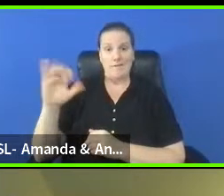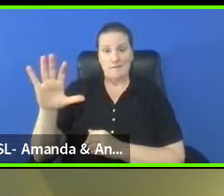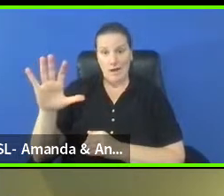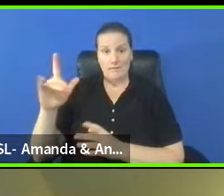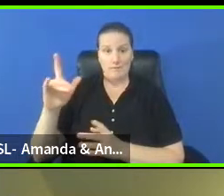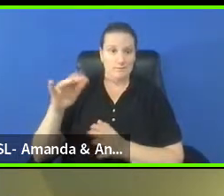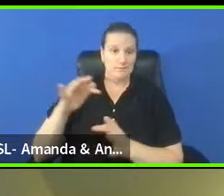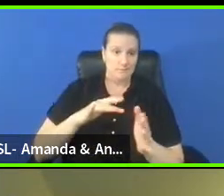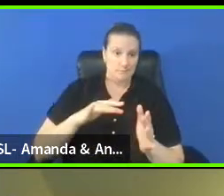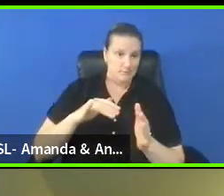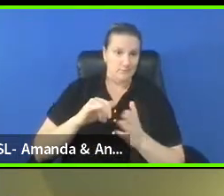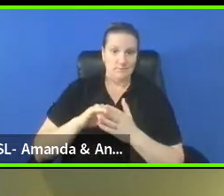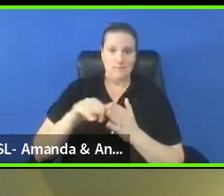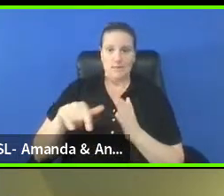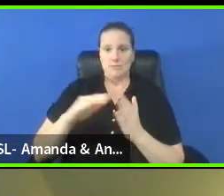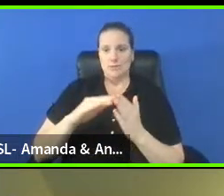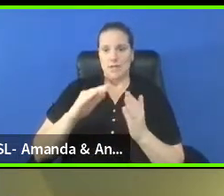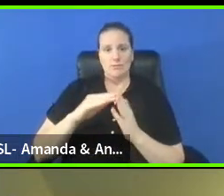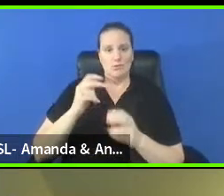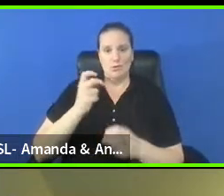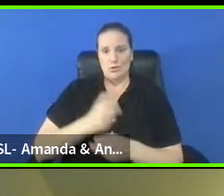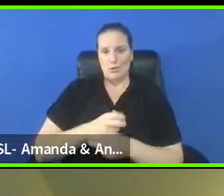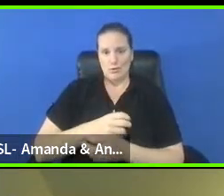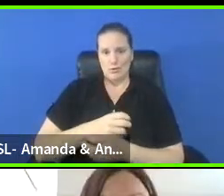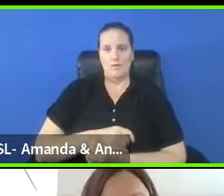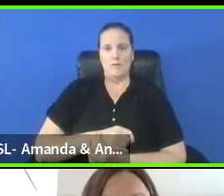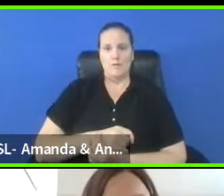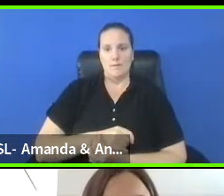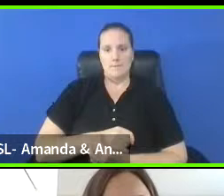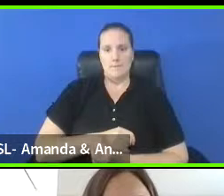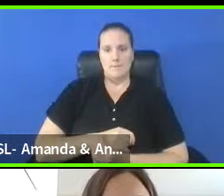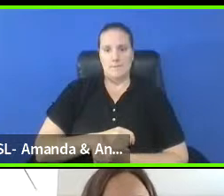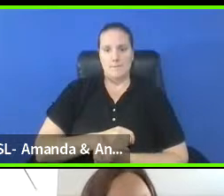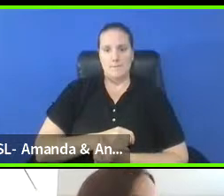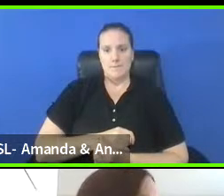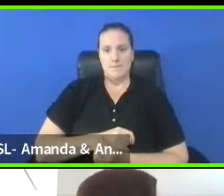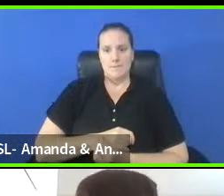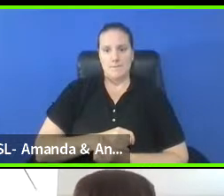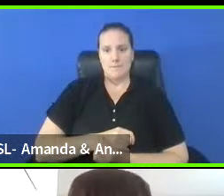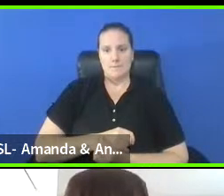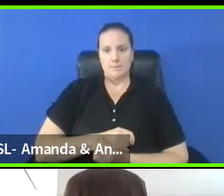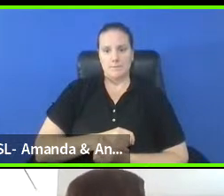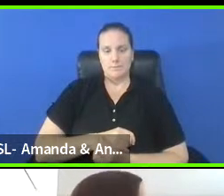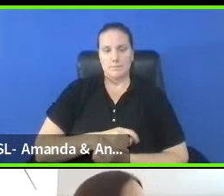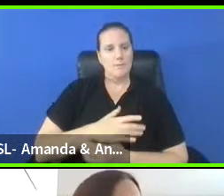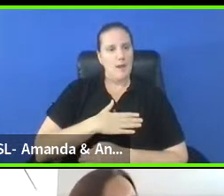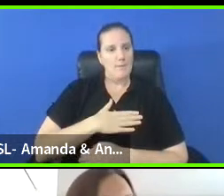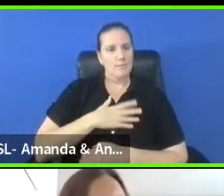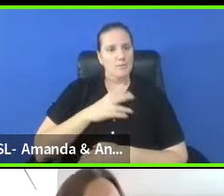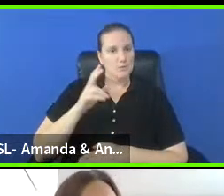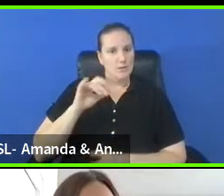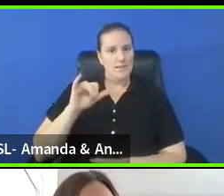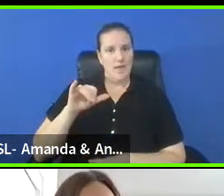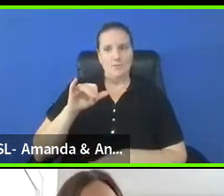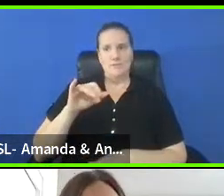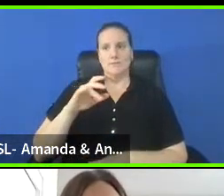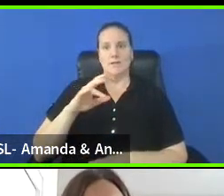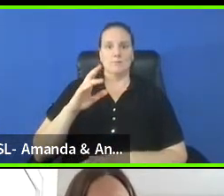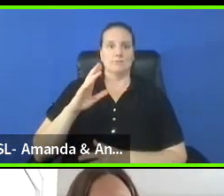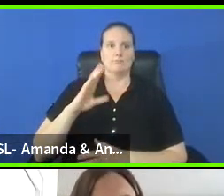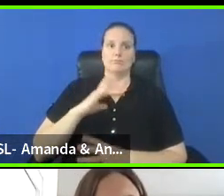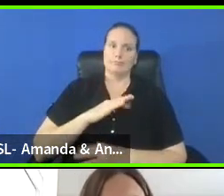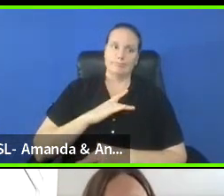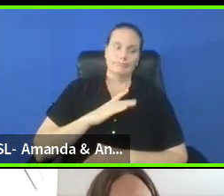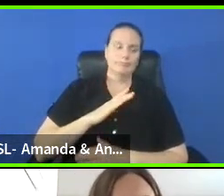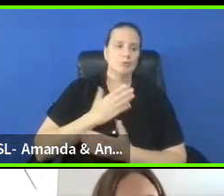into downtown is really difficult. But I was glad to hear that was a very fruitful endeavor,